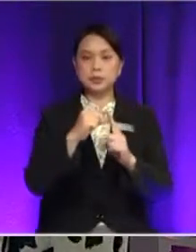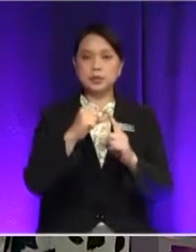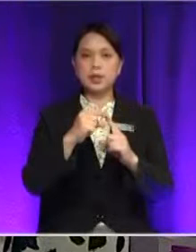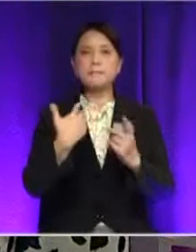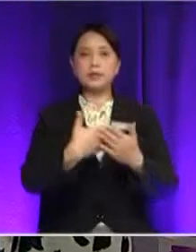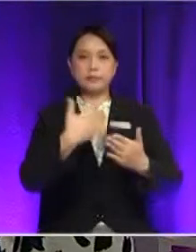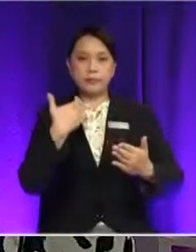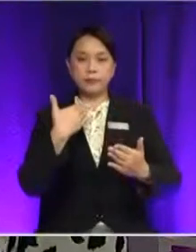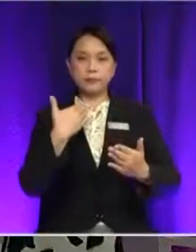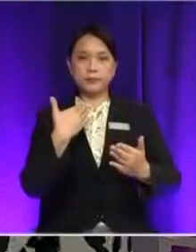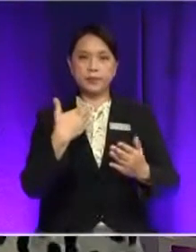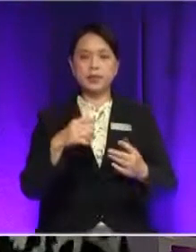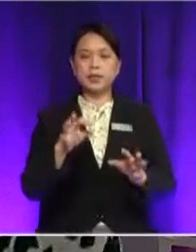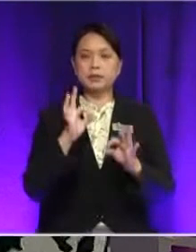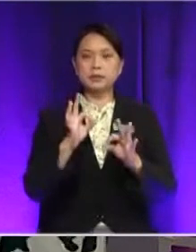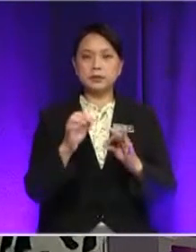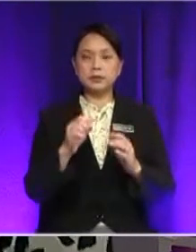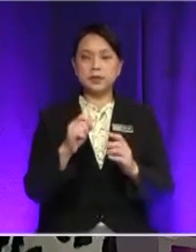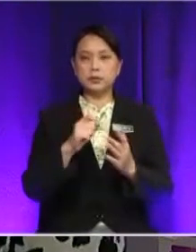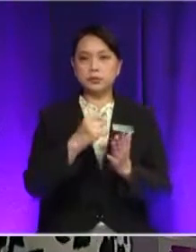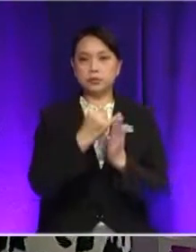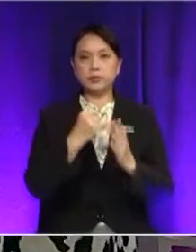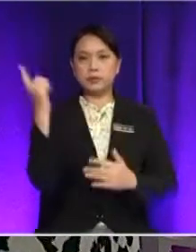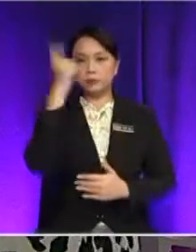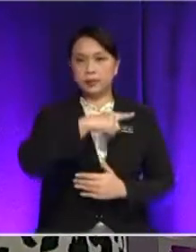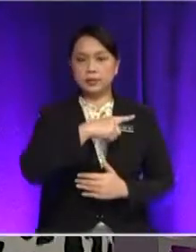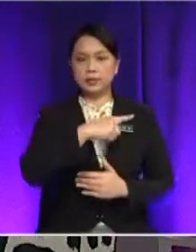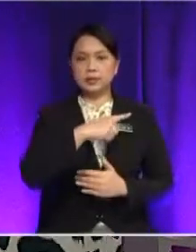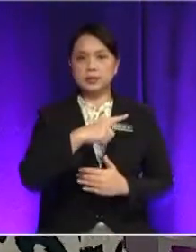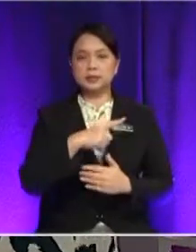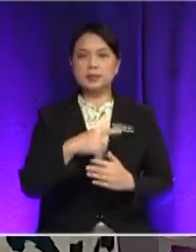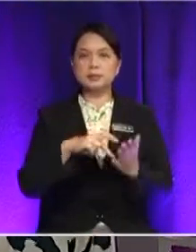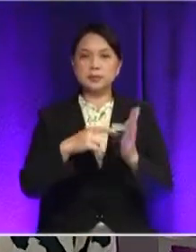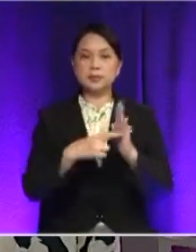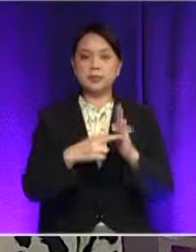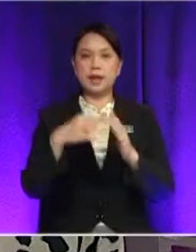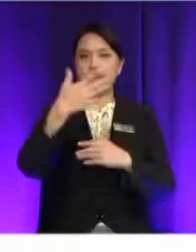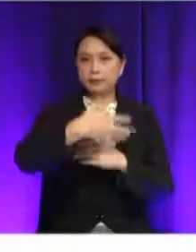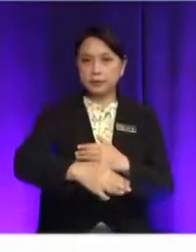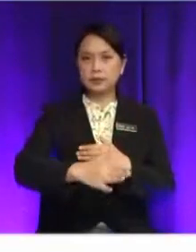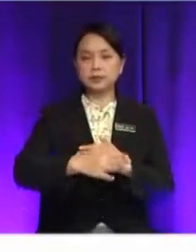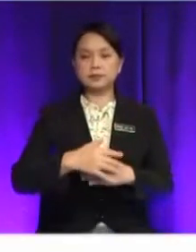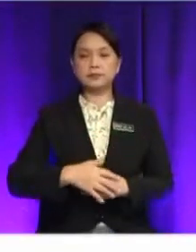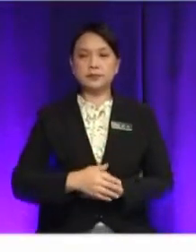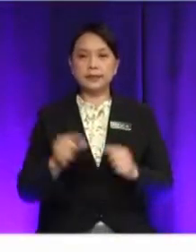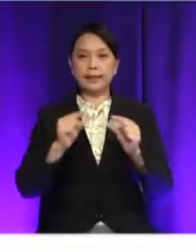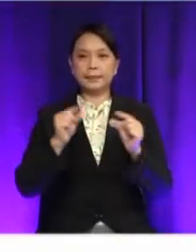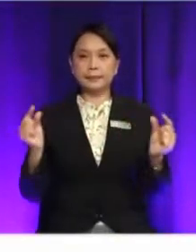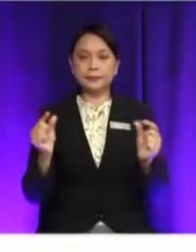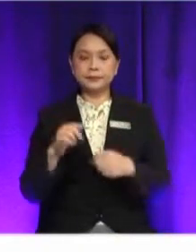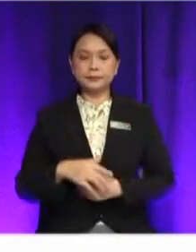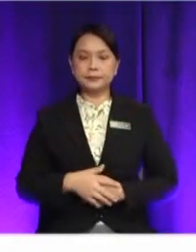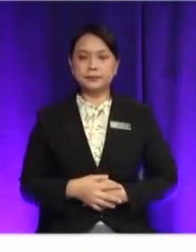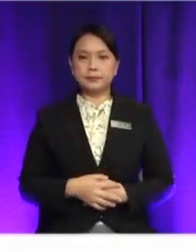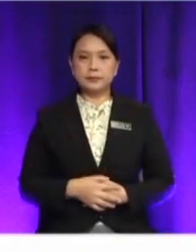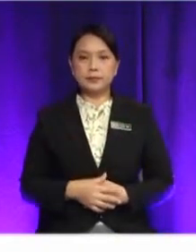are referring to the keywords after the gap. Okay, straightforward then. Yes. Now, last but not least is definitely to cross the answers once